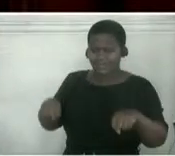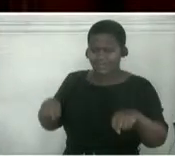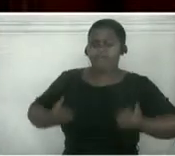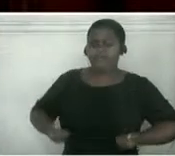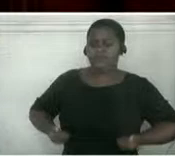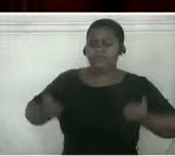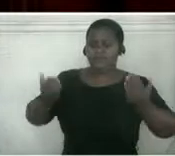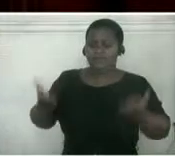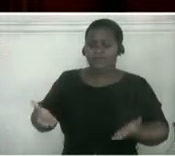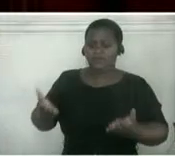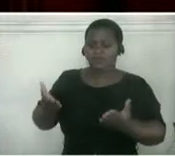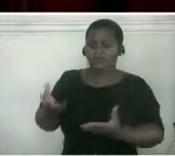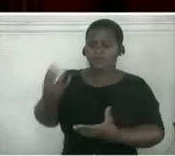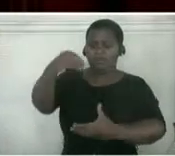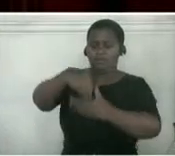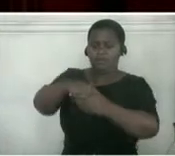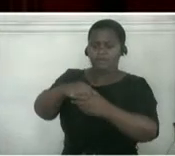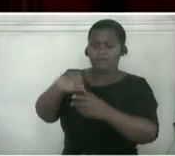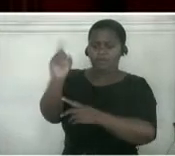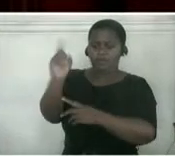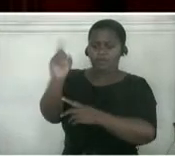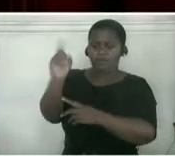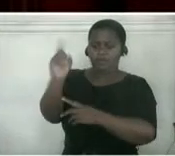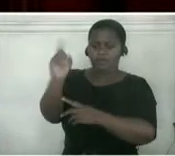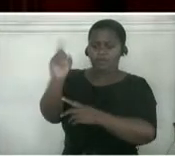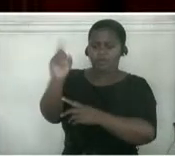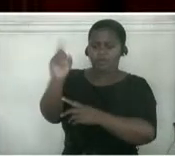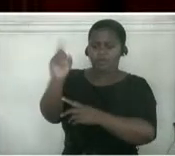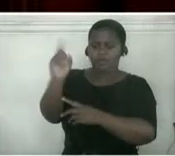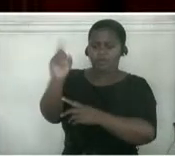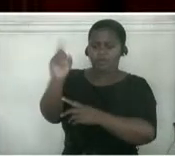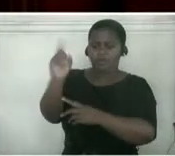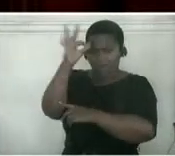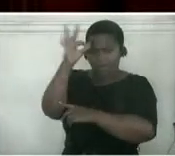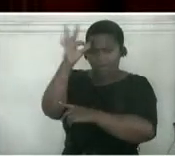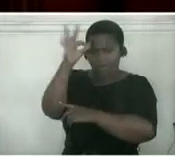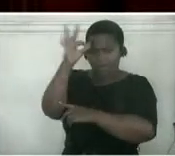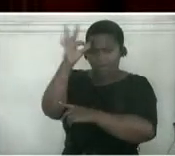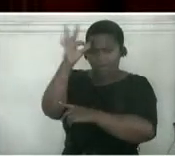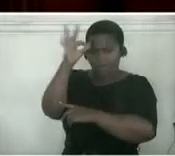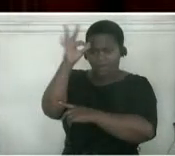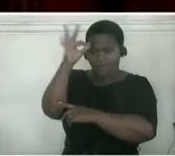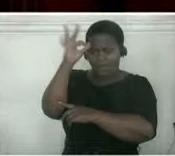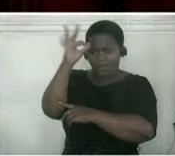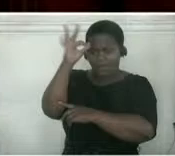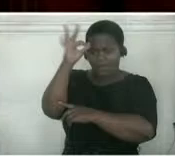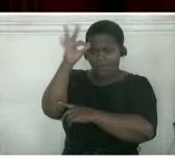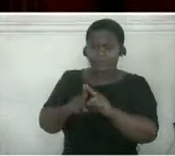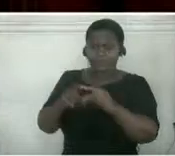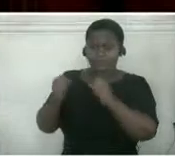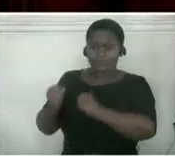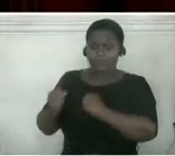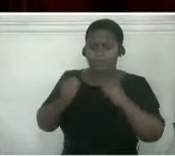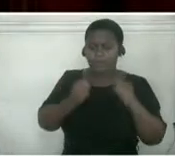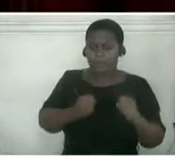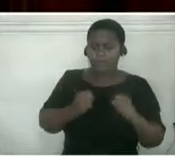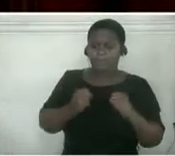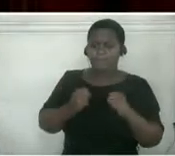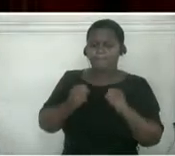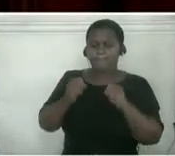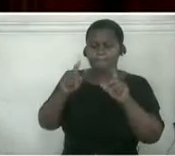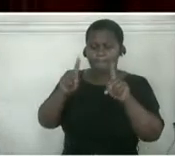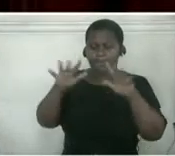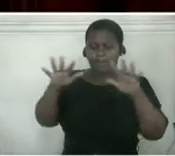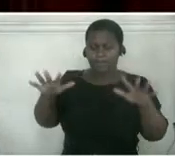These include efforts to harness intergovernmental relations and strengthen public participation. In